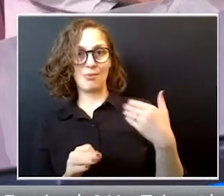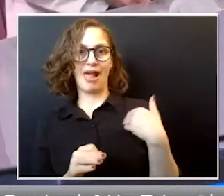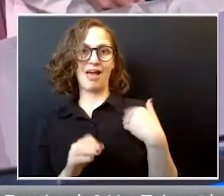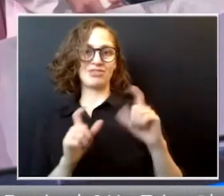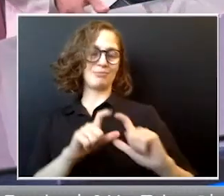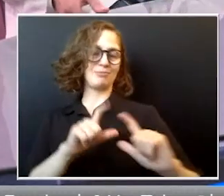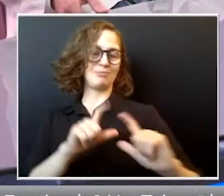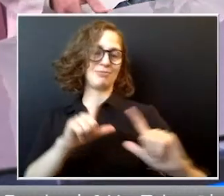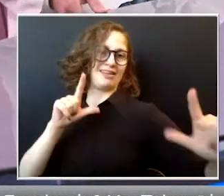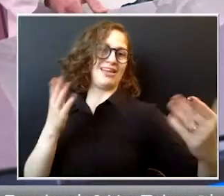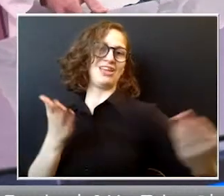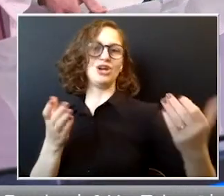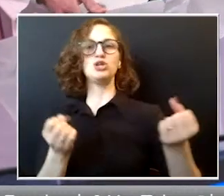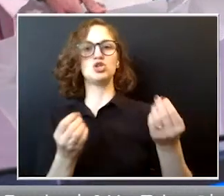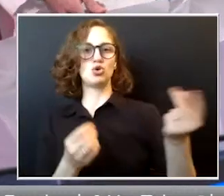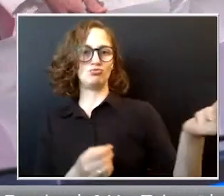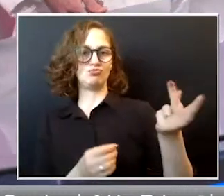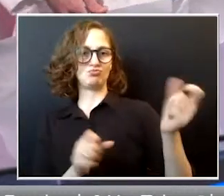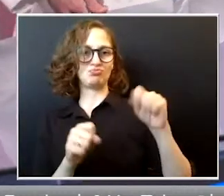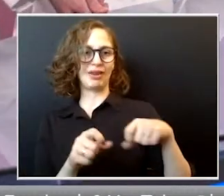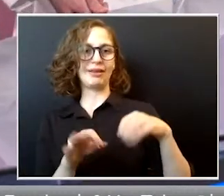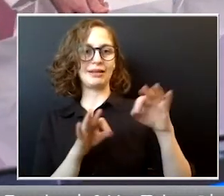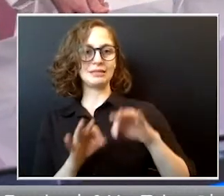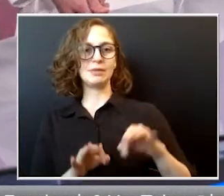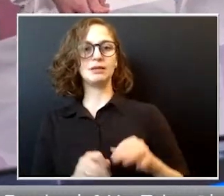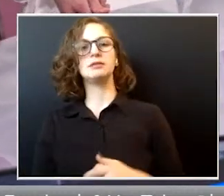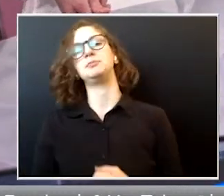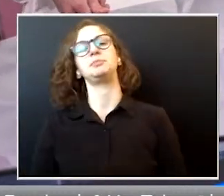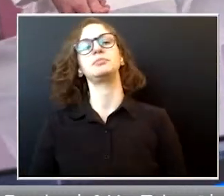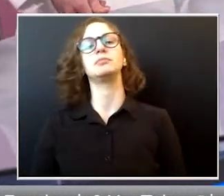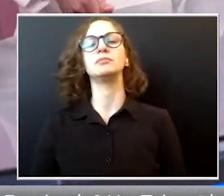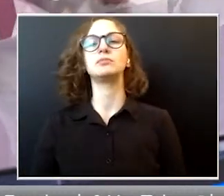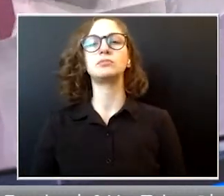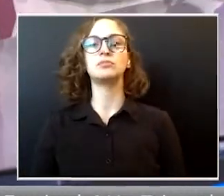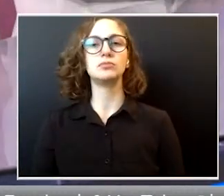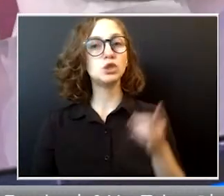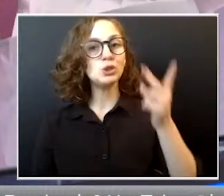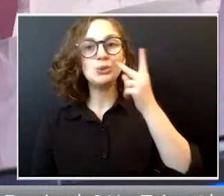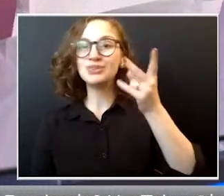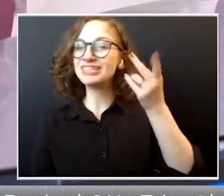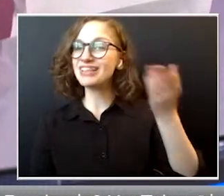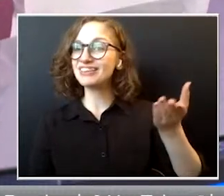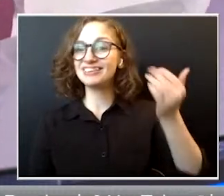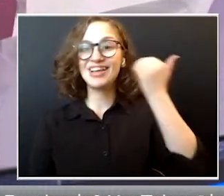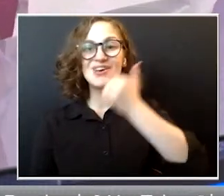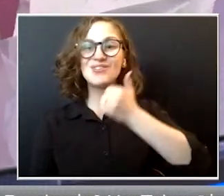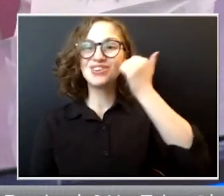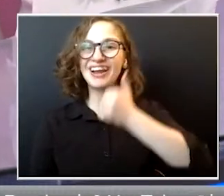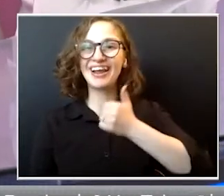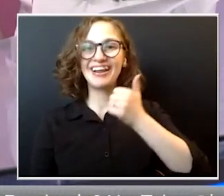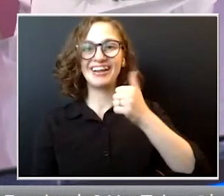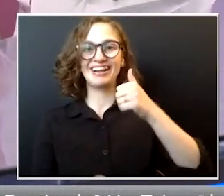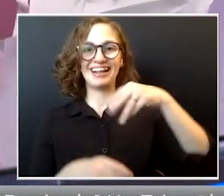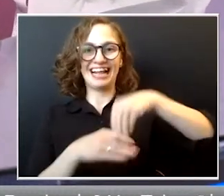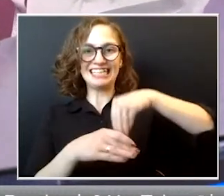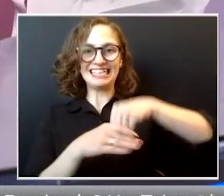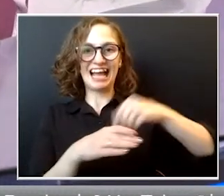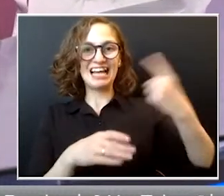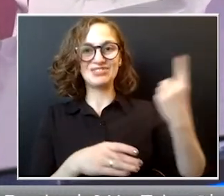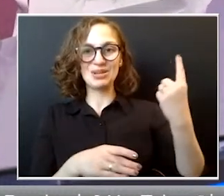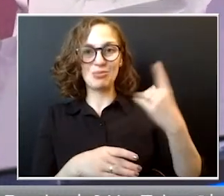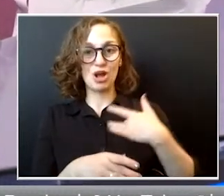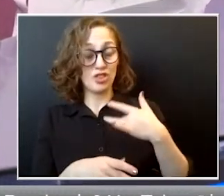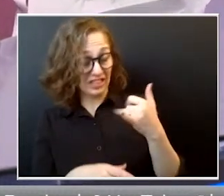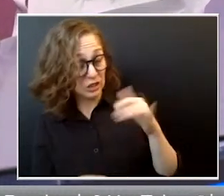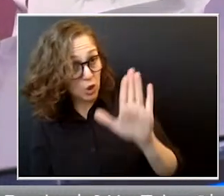Muehlbach can explain what we're looking at here. This is a view you see every day. The inside of some of it. This is your heart we're